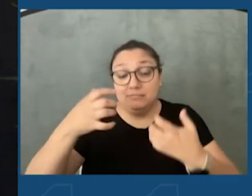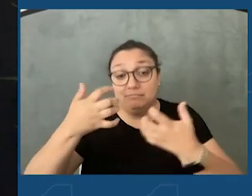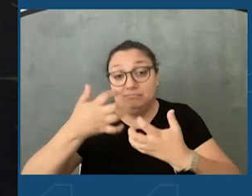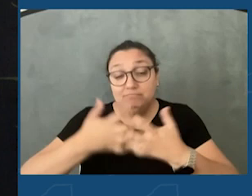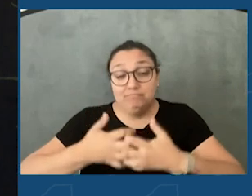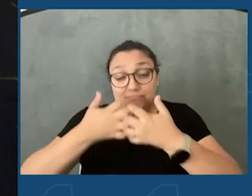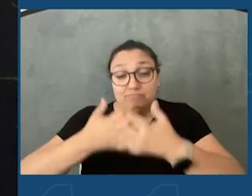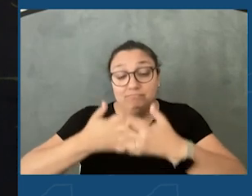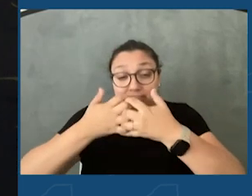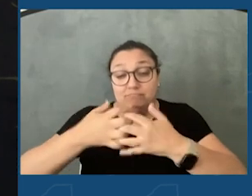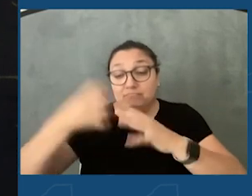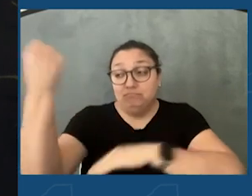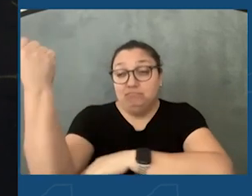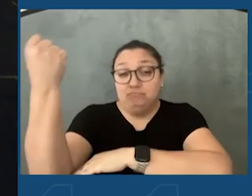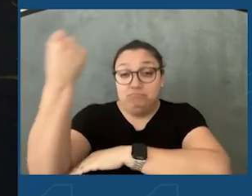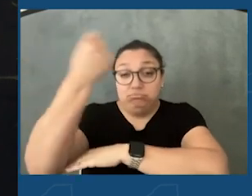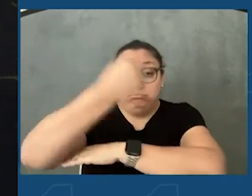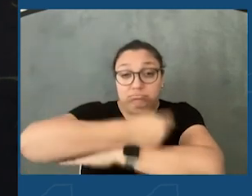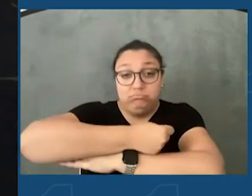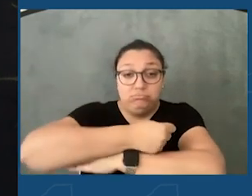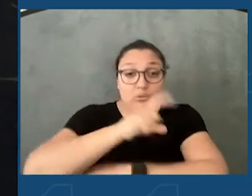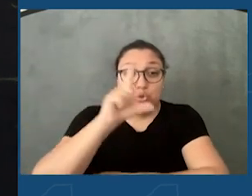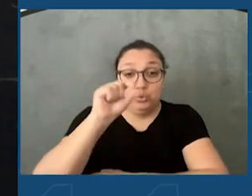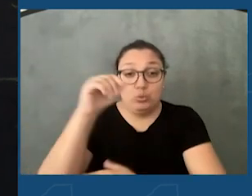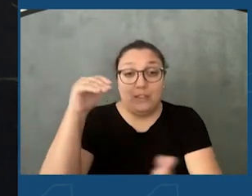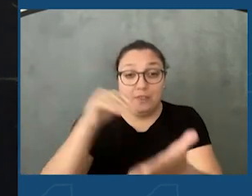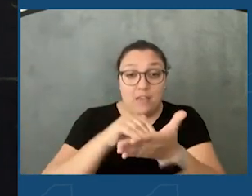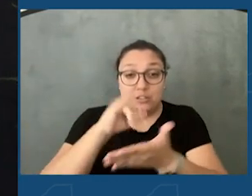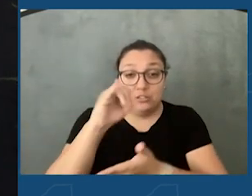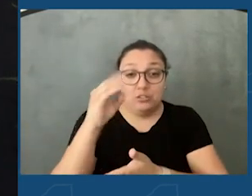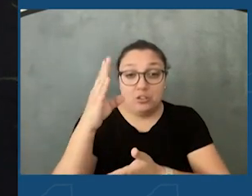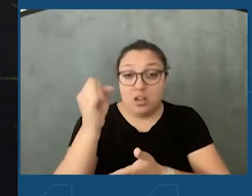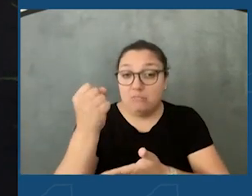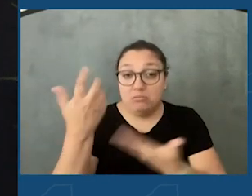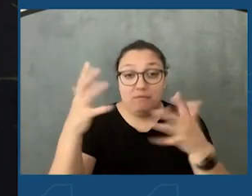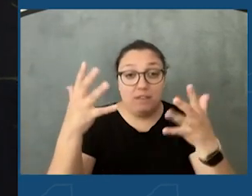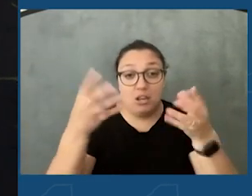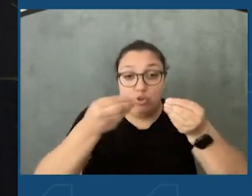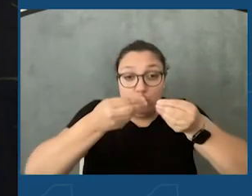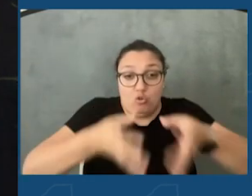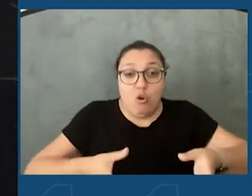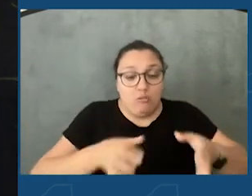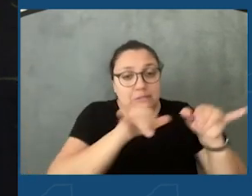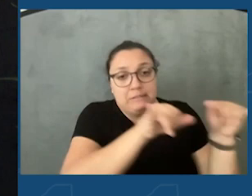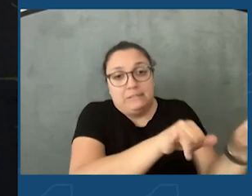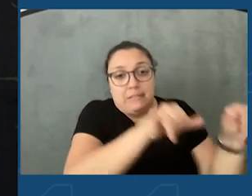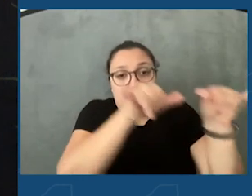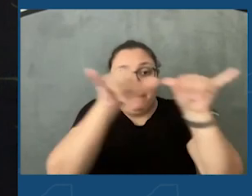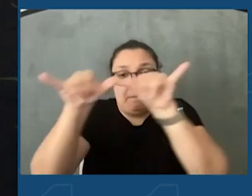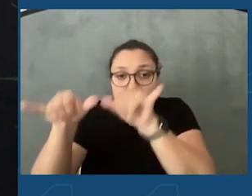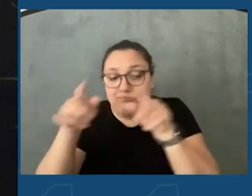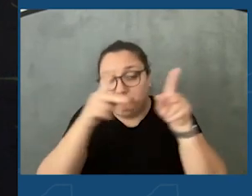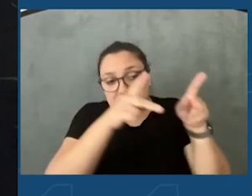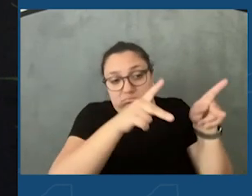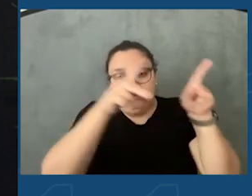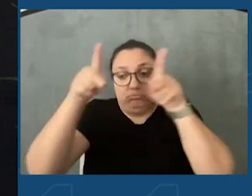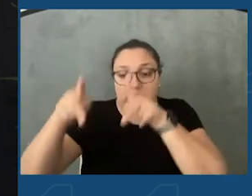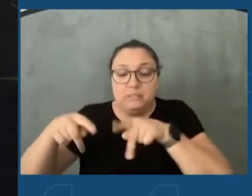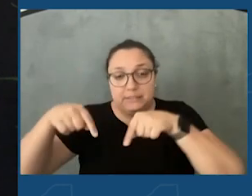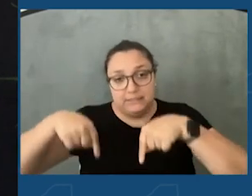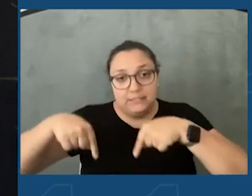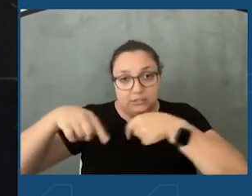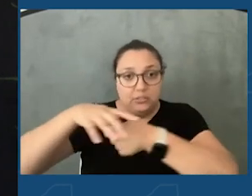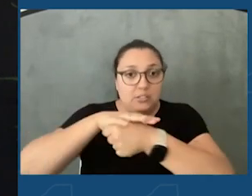for many, many decades. And the same thing happened in communities all over upstate, whether it was foreign competition, companies